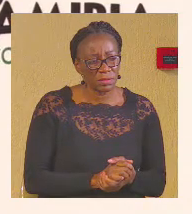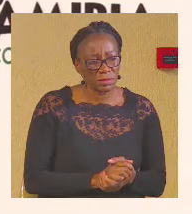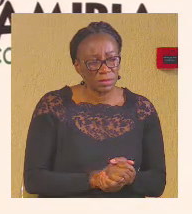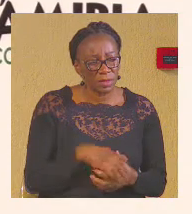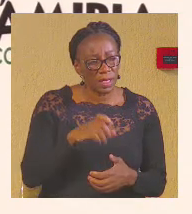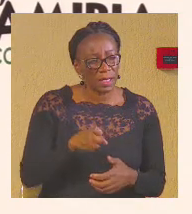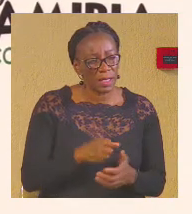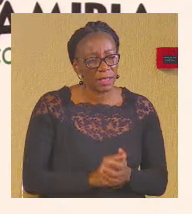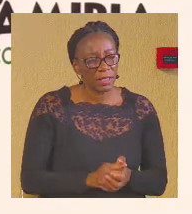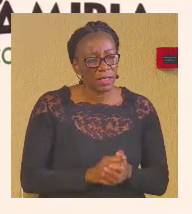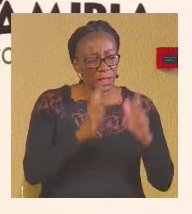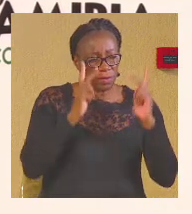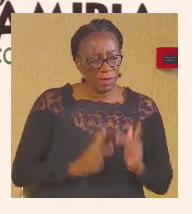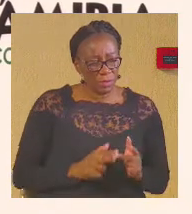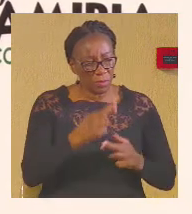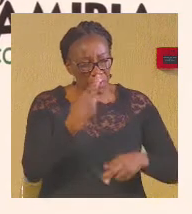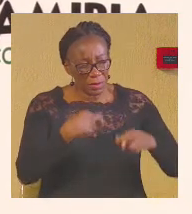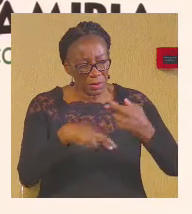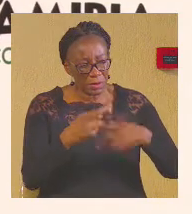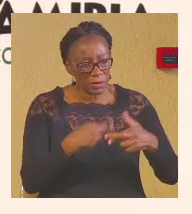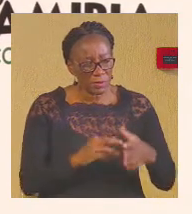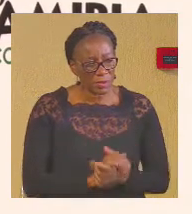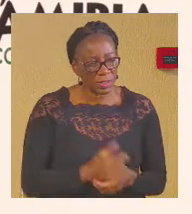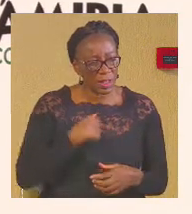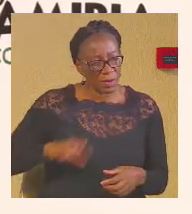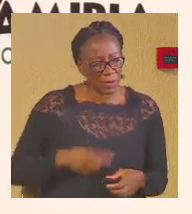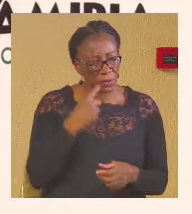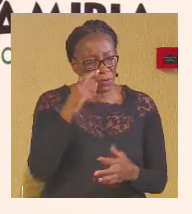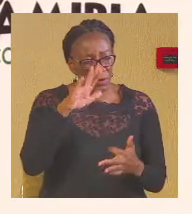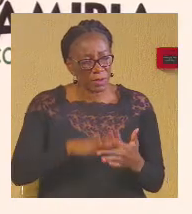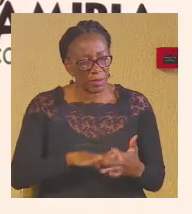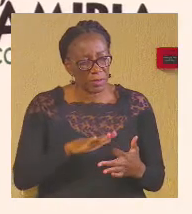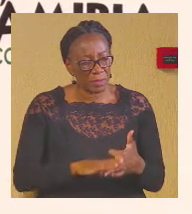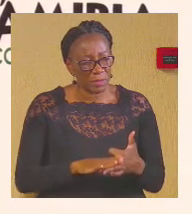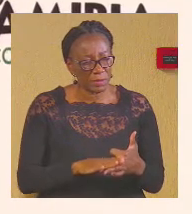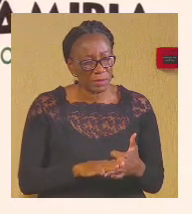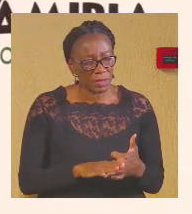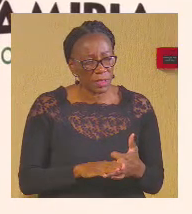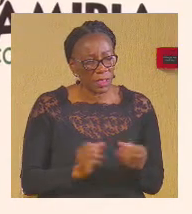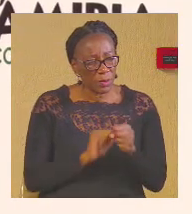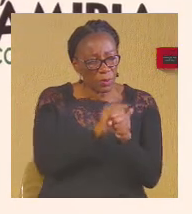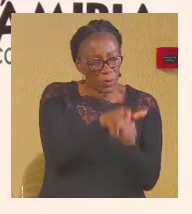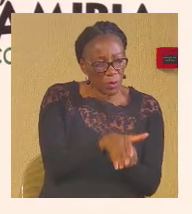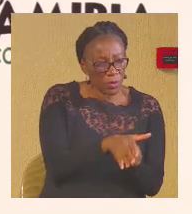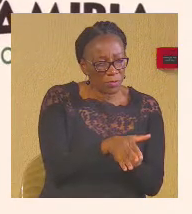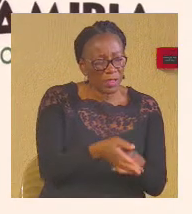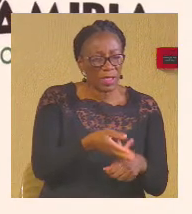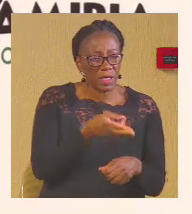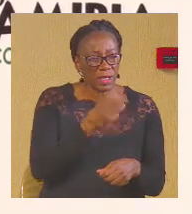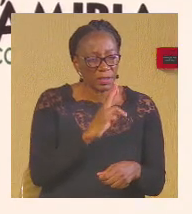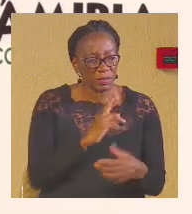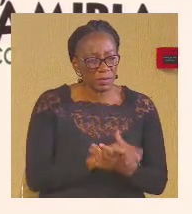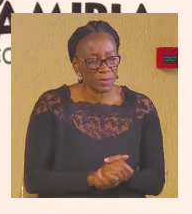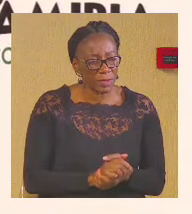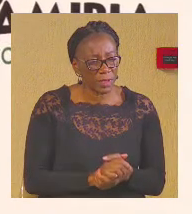question of human resources. Yeah, and I want to emphasize that with respect to COVID response, the